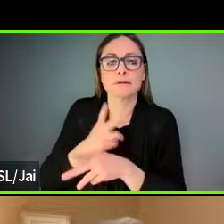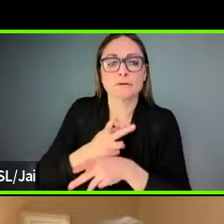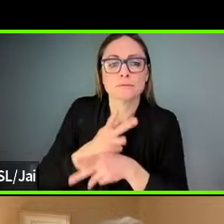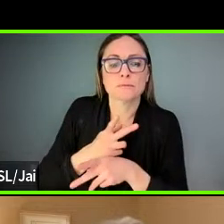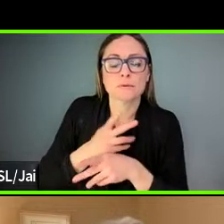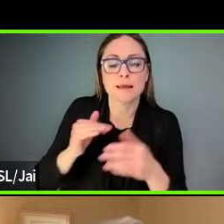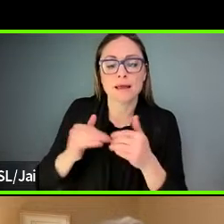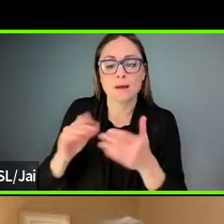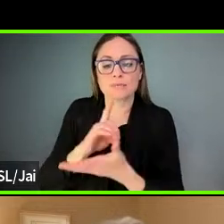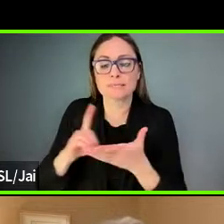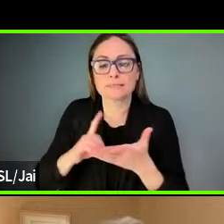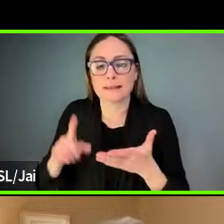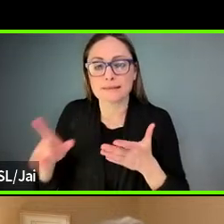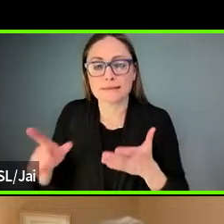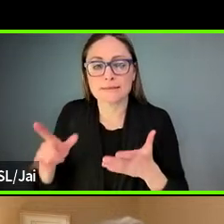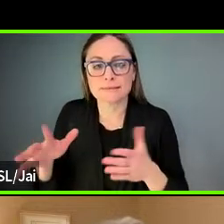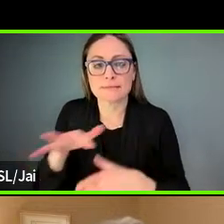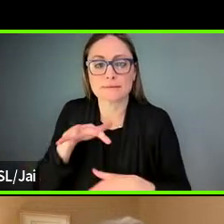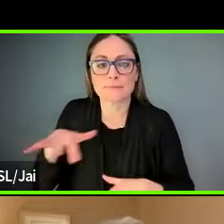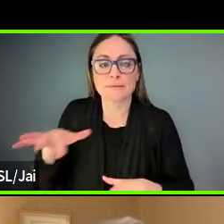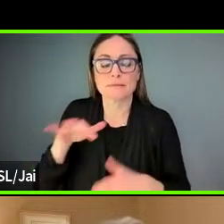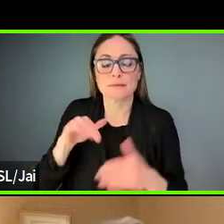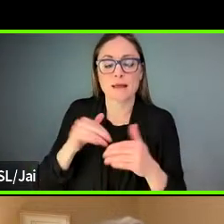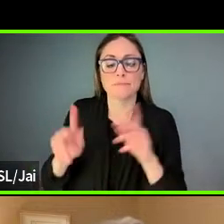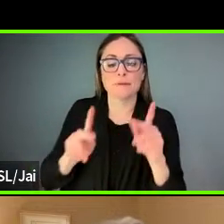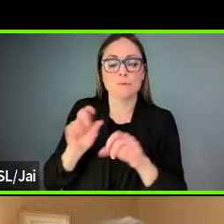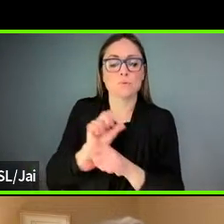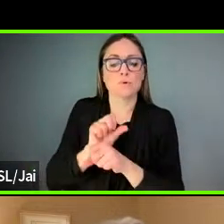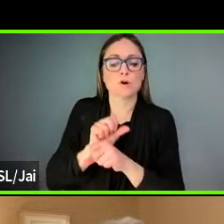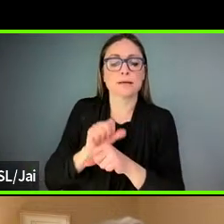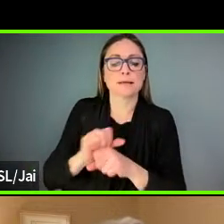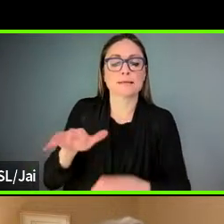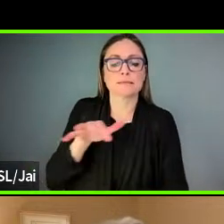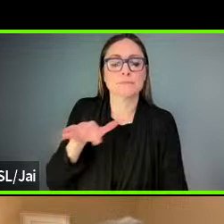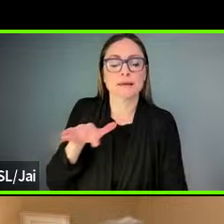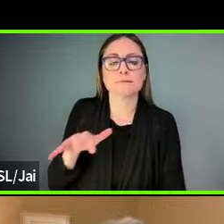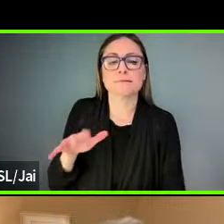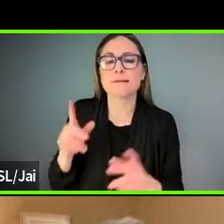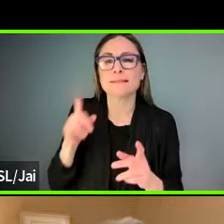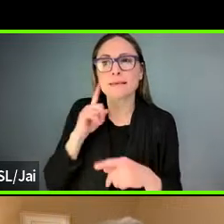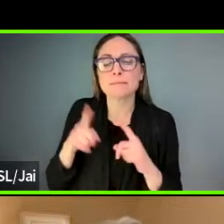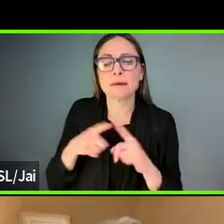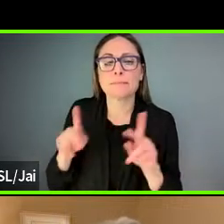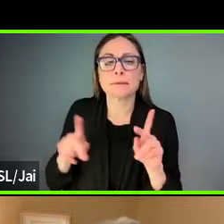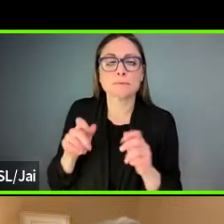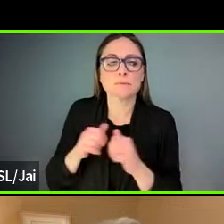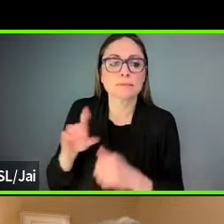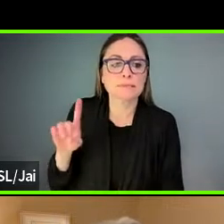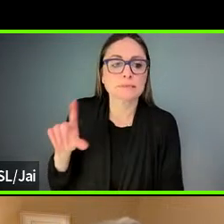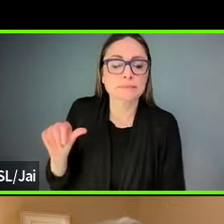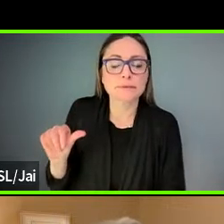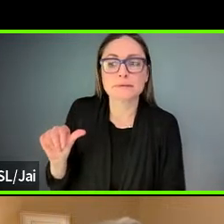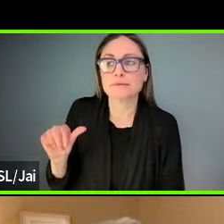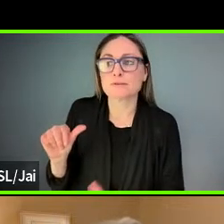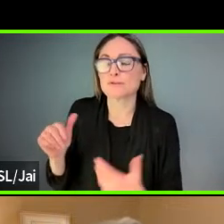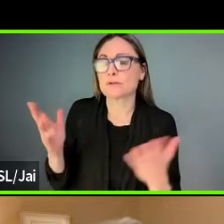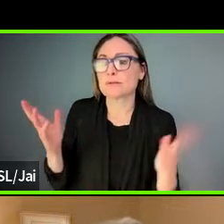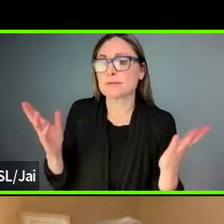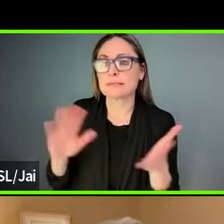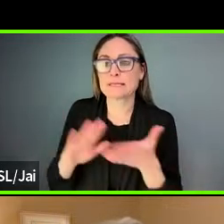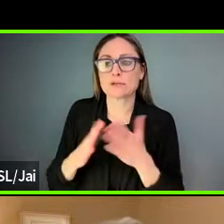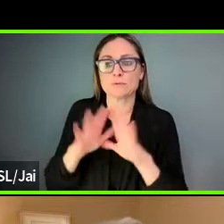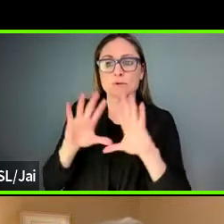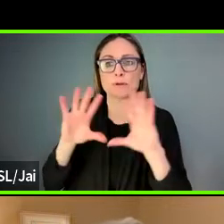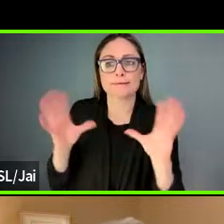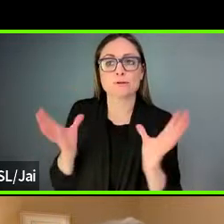designing this space and how people will work in the space, thinking about people with disabilities, thinking about just the community as a whole.